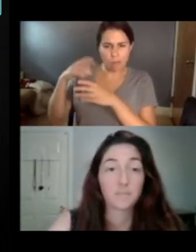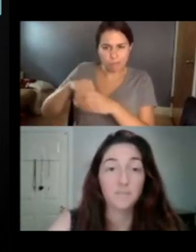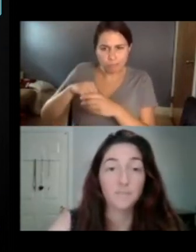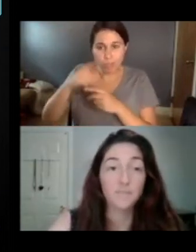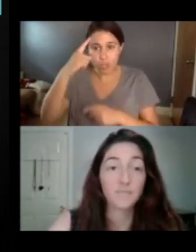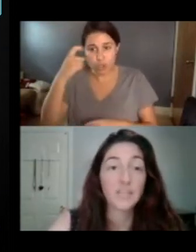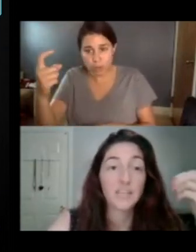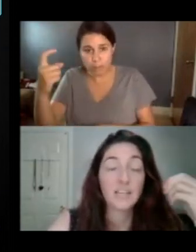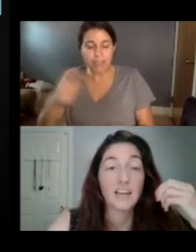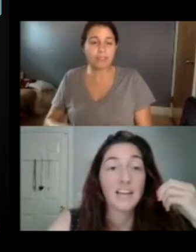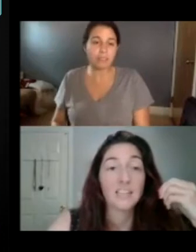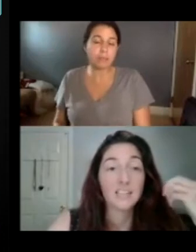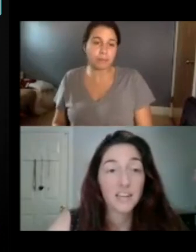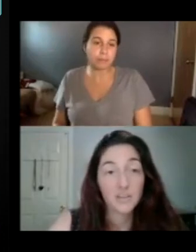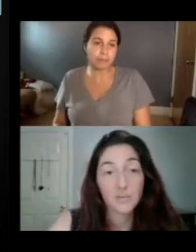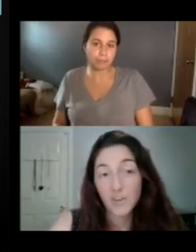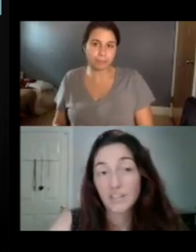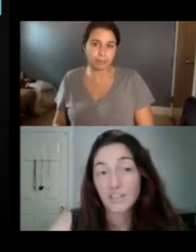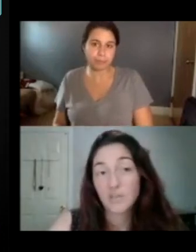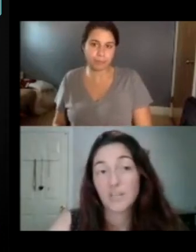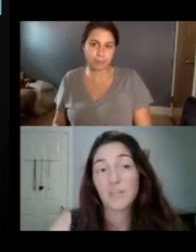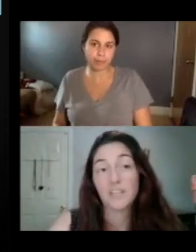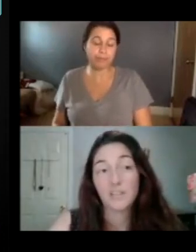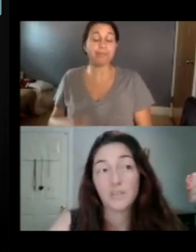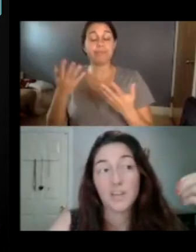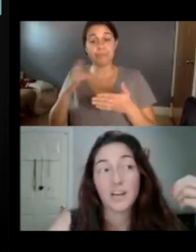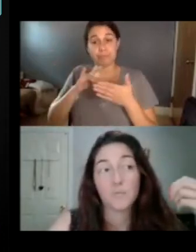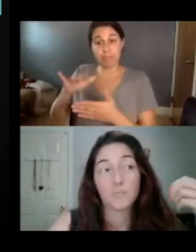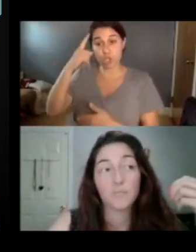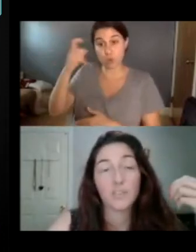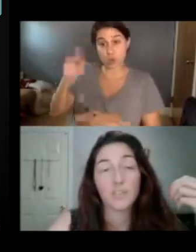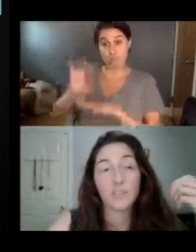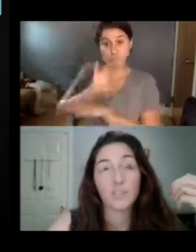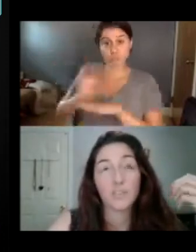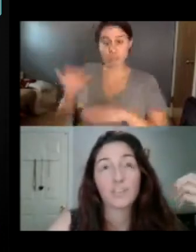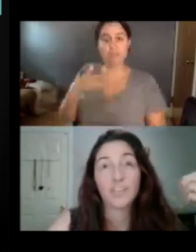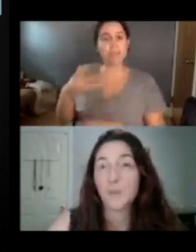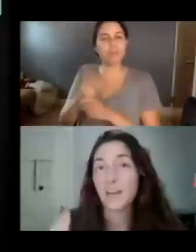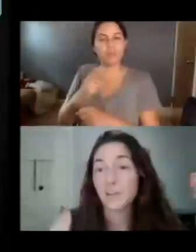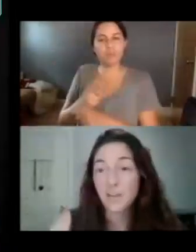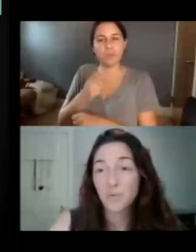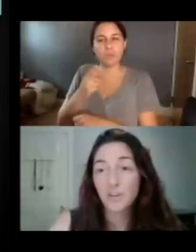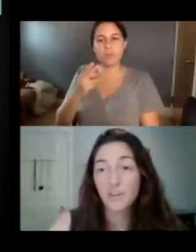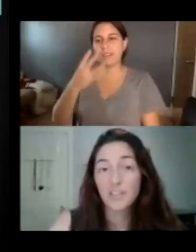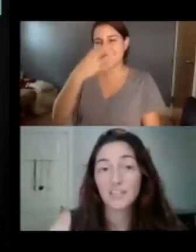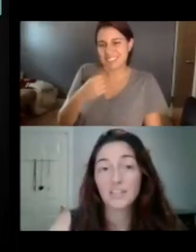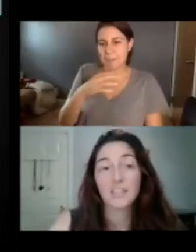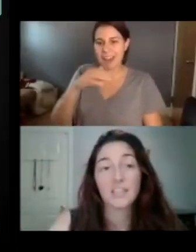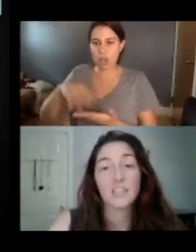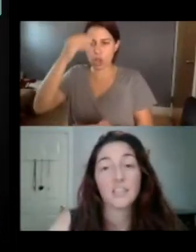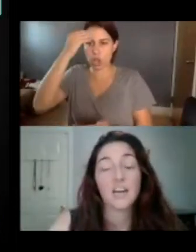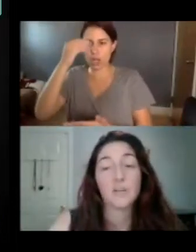dreams. And to study dream function, we typically use sleep and learning